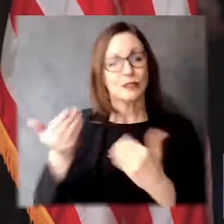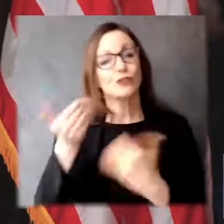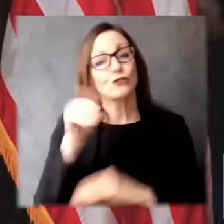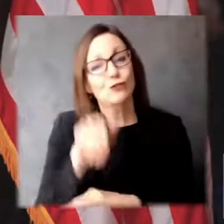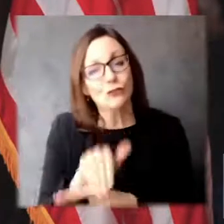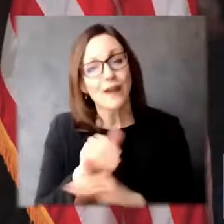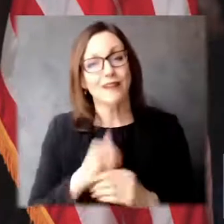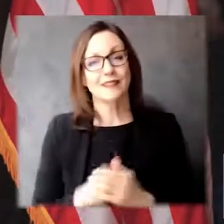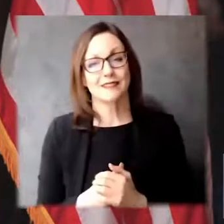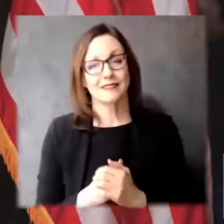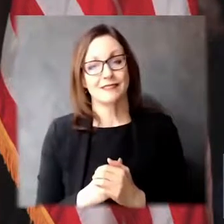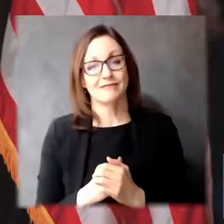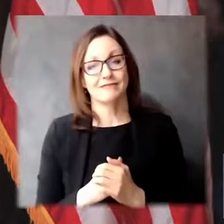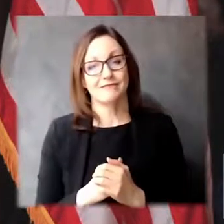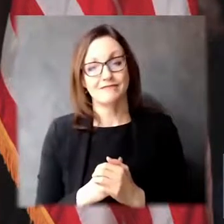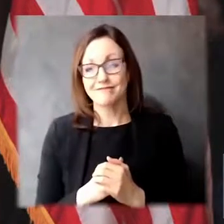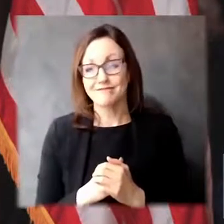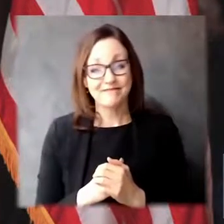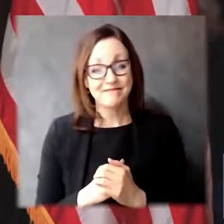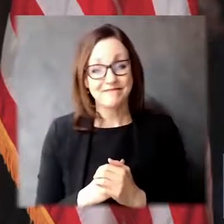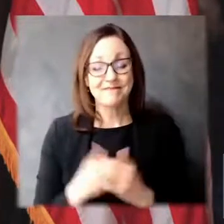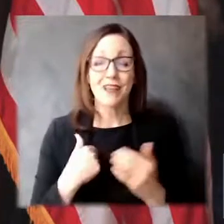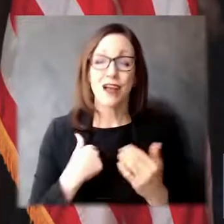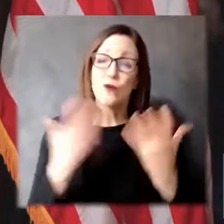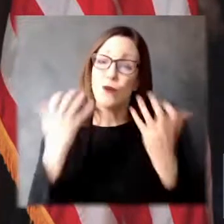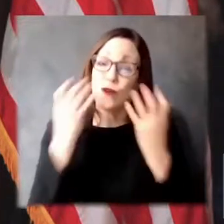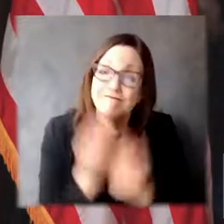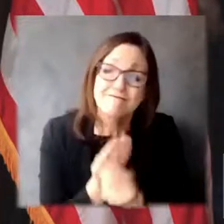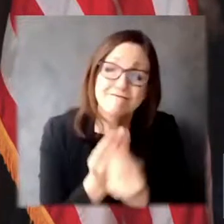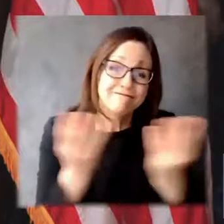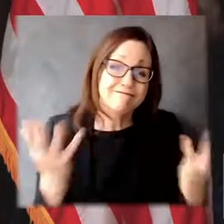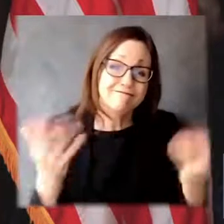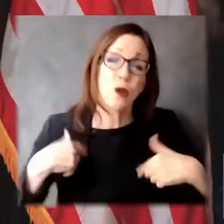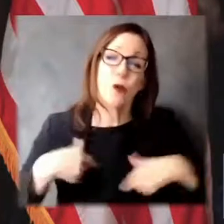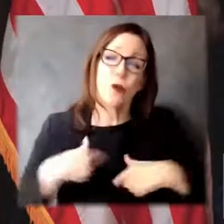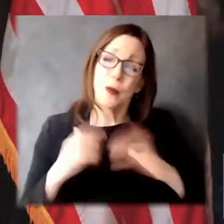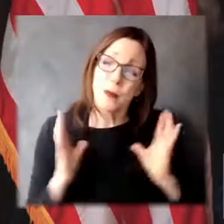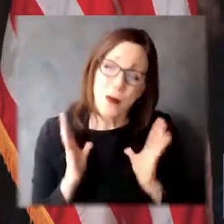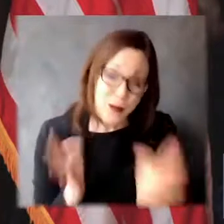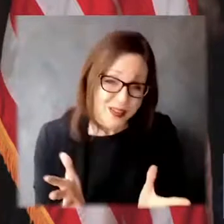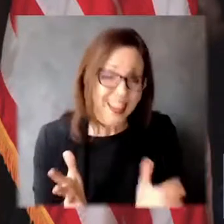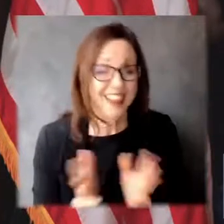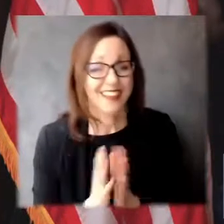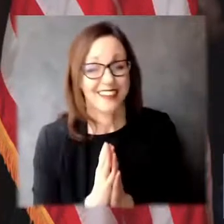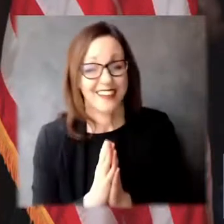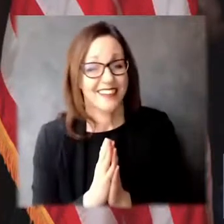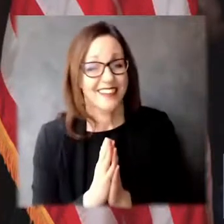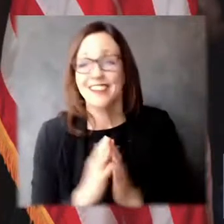you this. It's going to be okay. We are going to be okay.